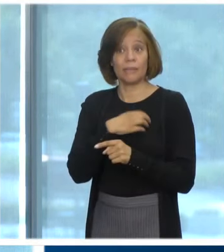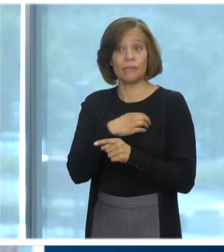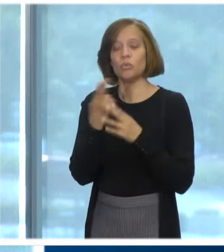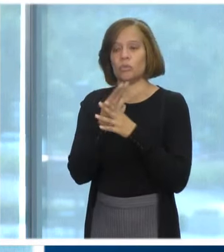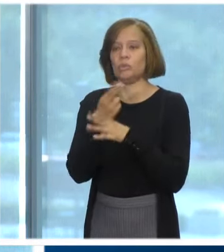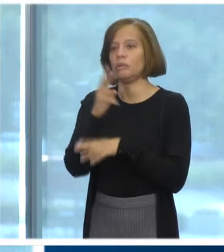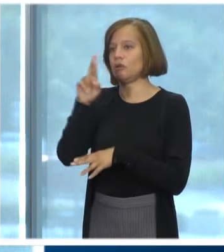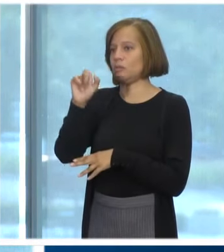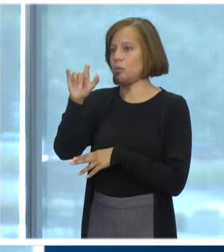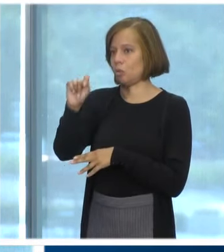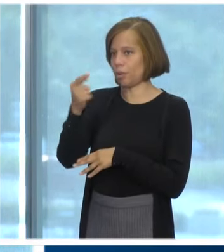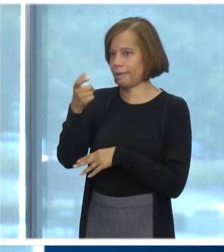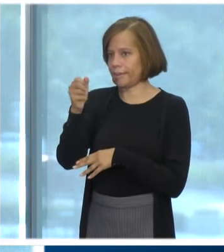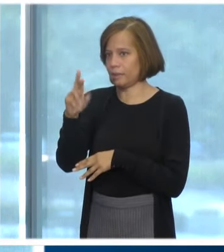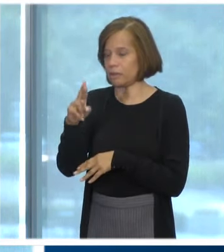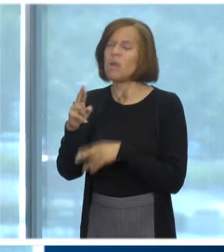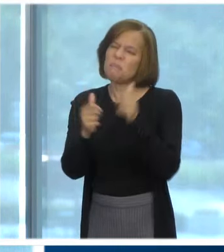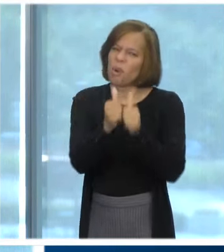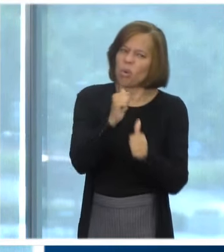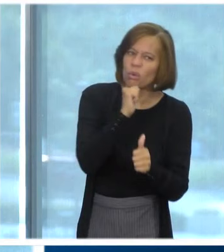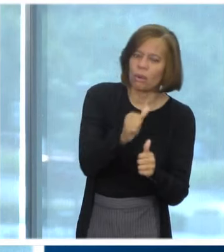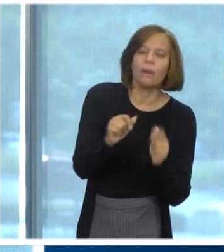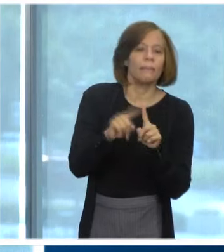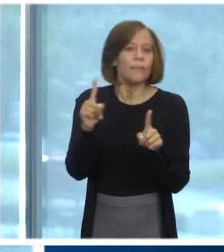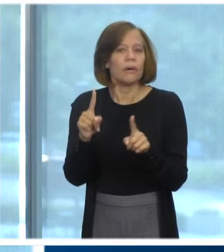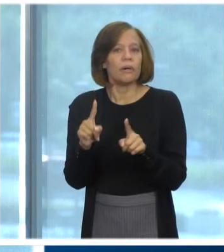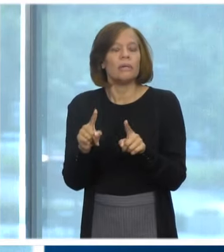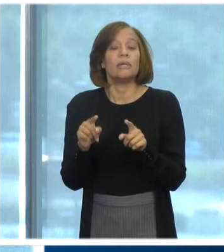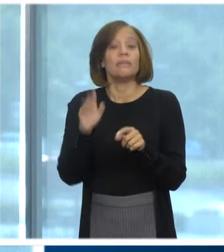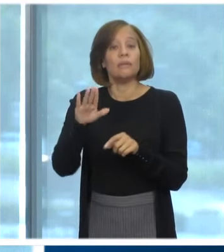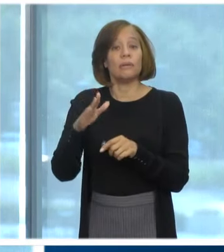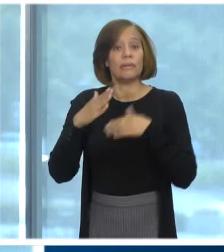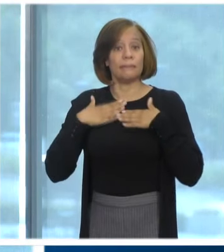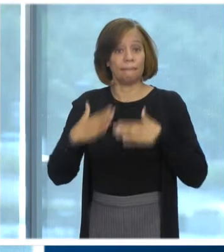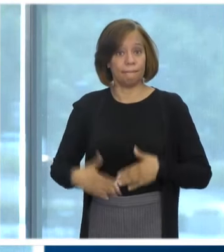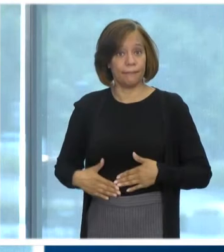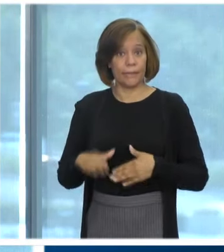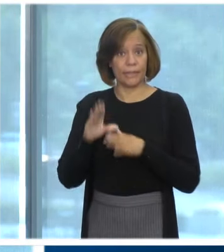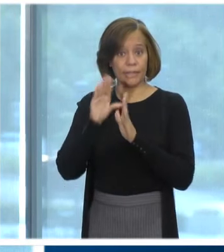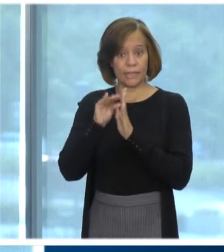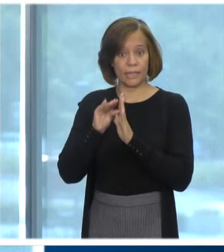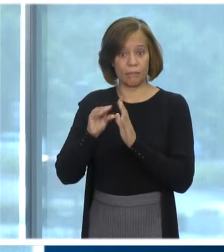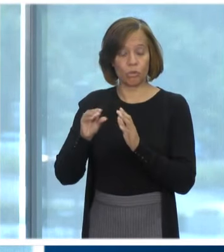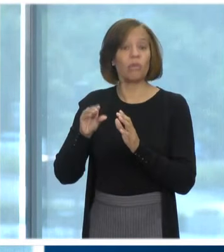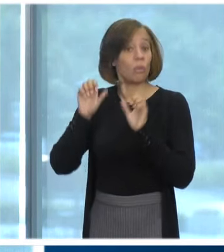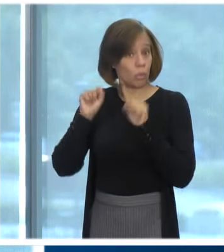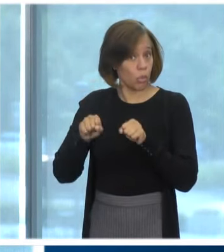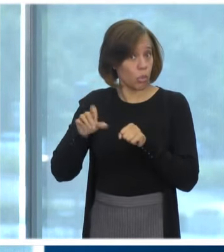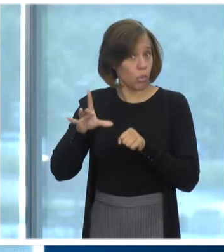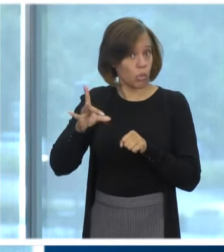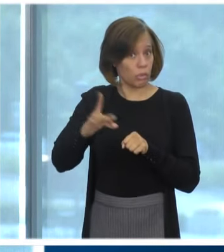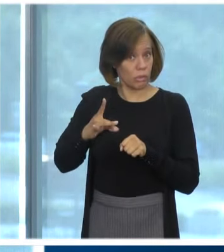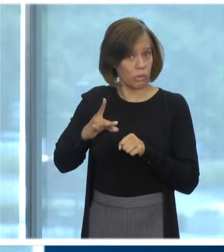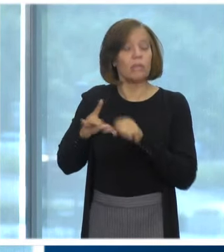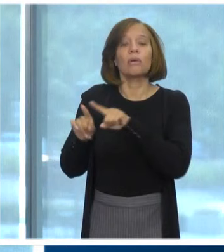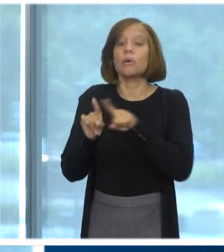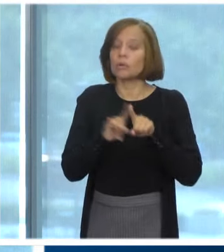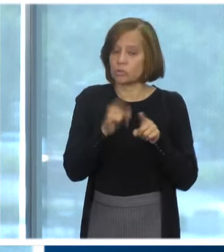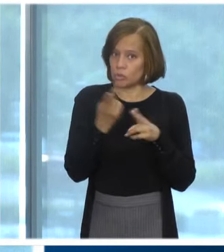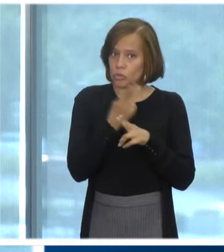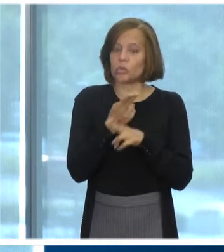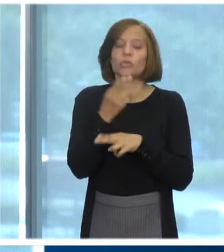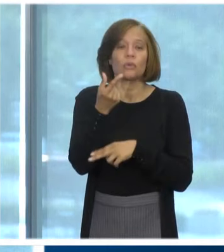the beginning of the protests, able to affix their body-worn cameras to that gear while also being able to use the gear to the